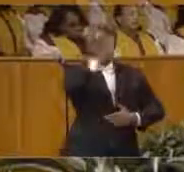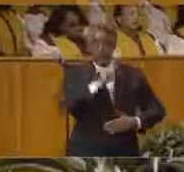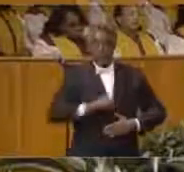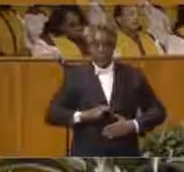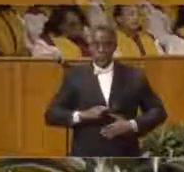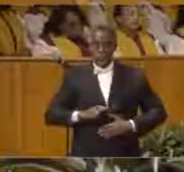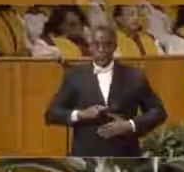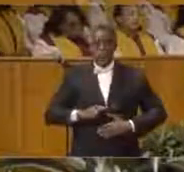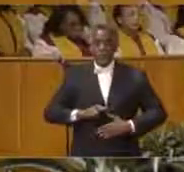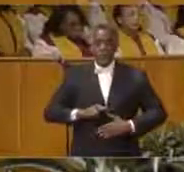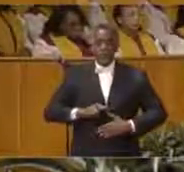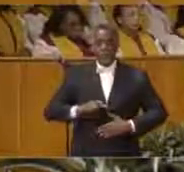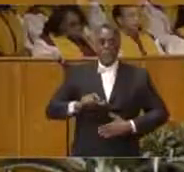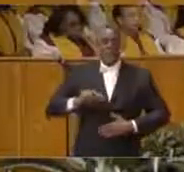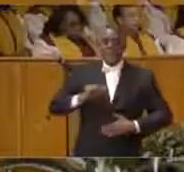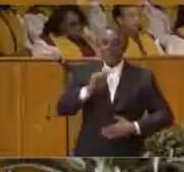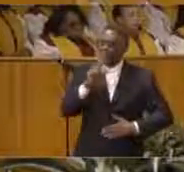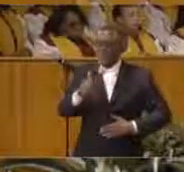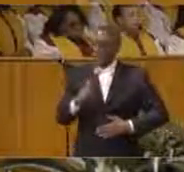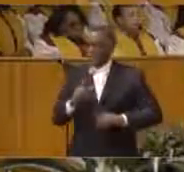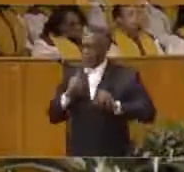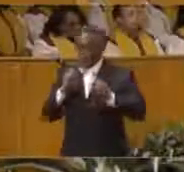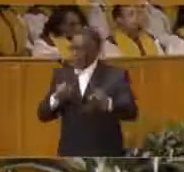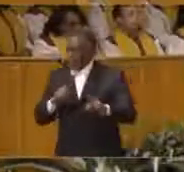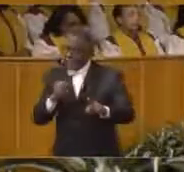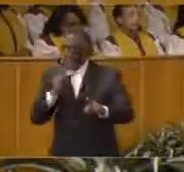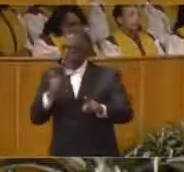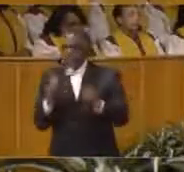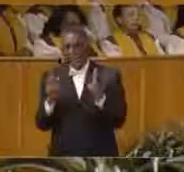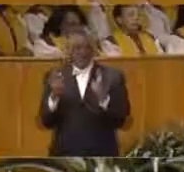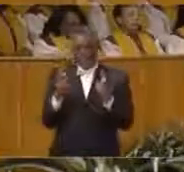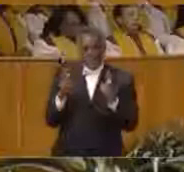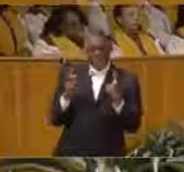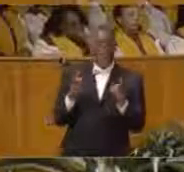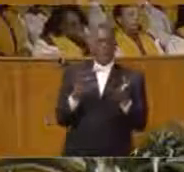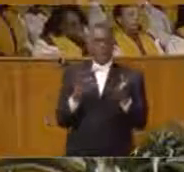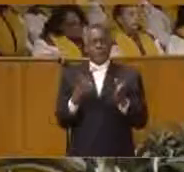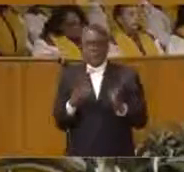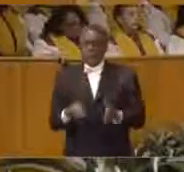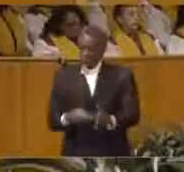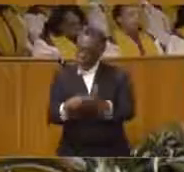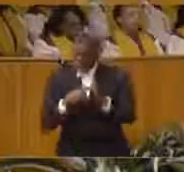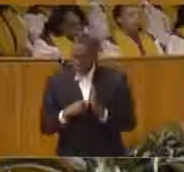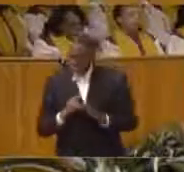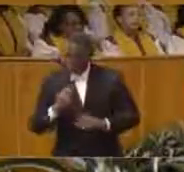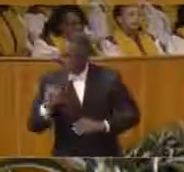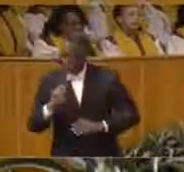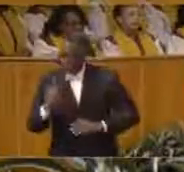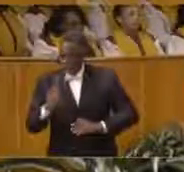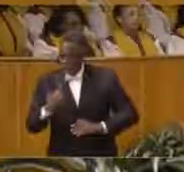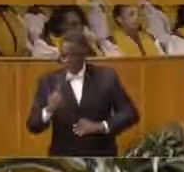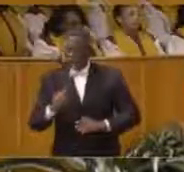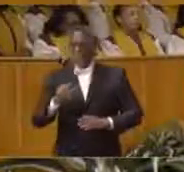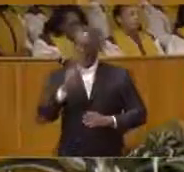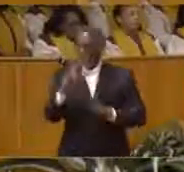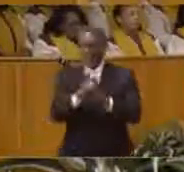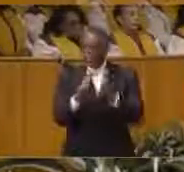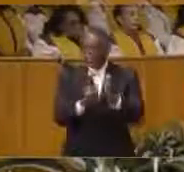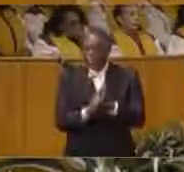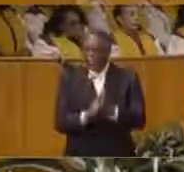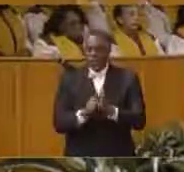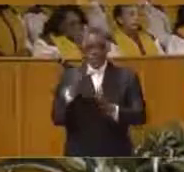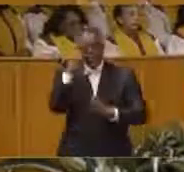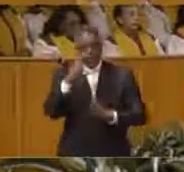Lord should not be a matter of commandment. It should not be an issue of imperative. It should not be relegated to the law. It should